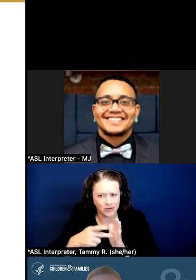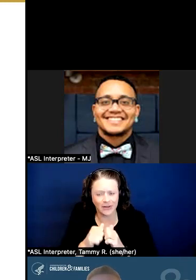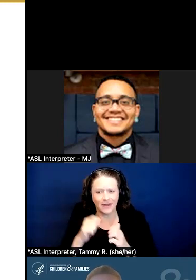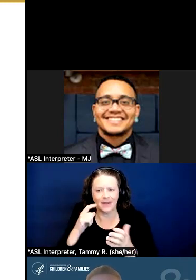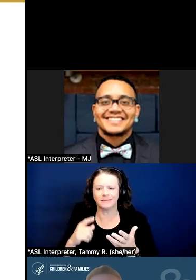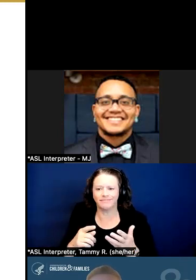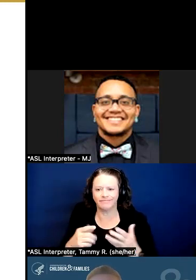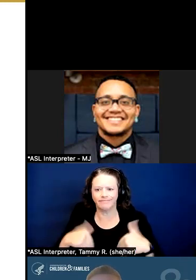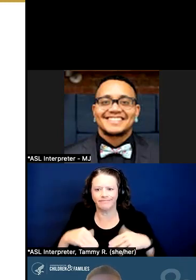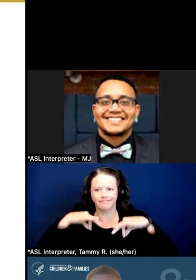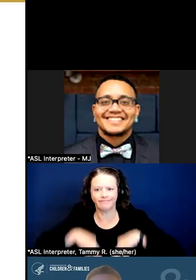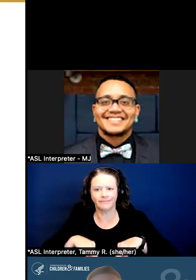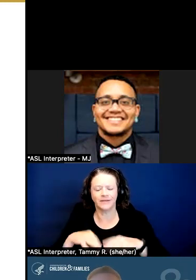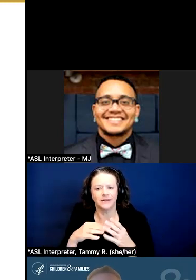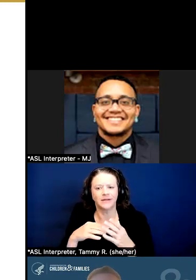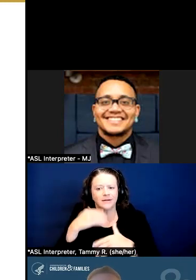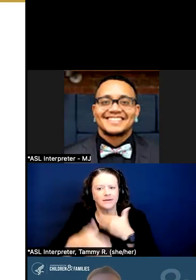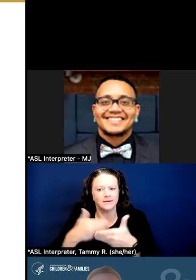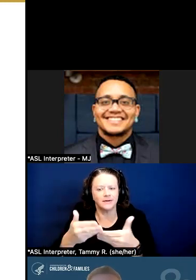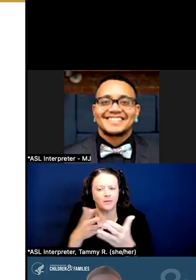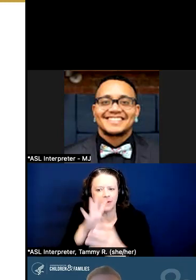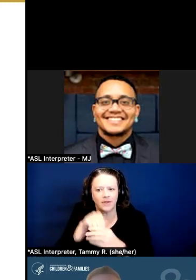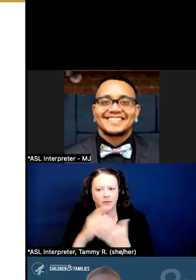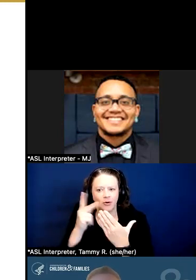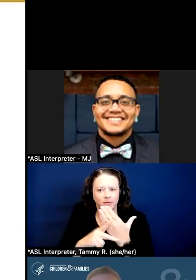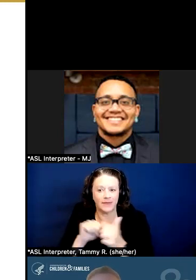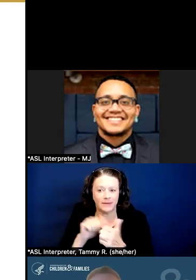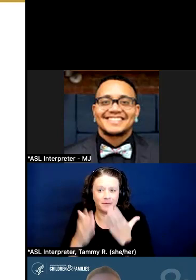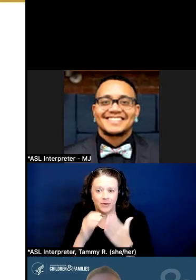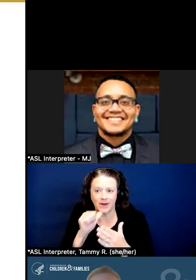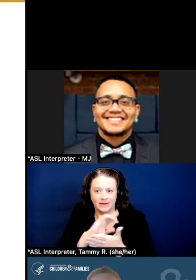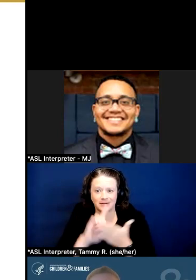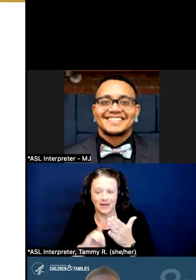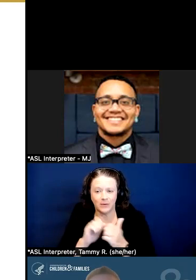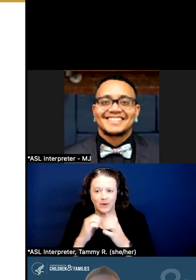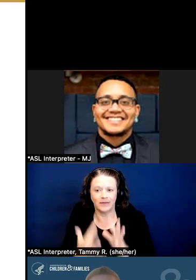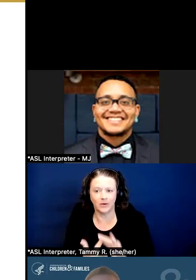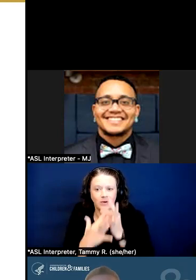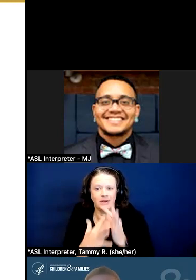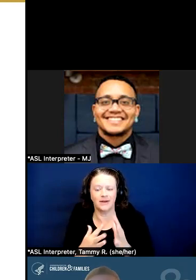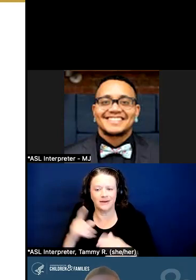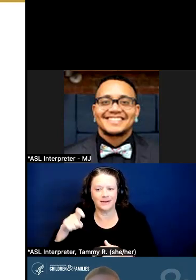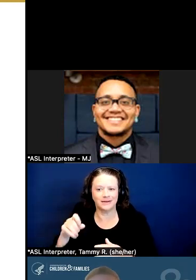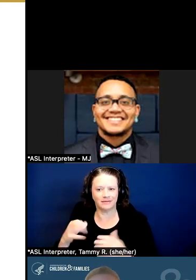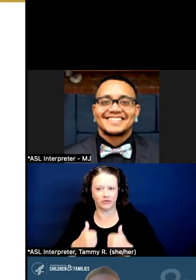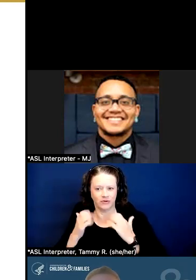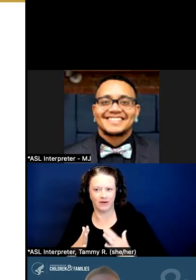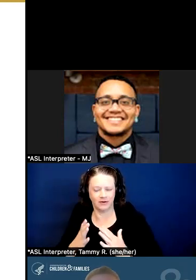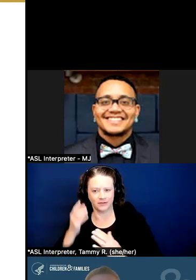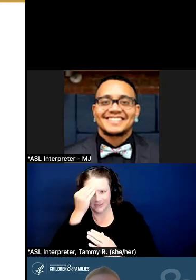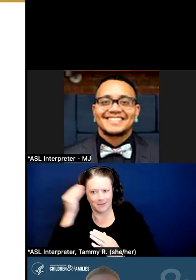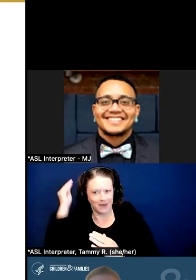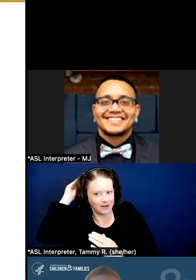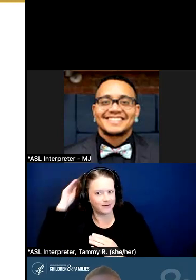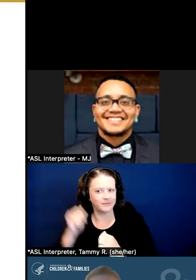mainstream systems and programs that may not have been designed specifically with the unique needs of survivors in mind. The work you do